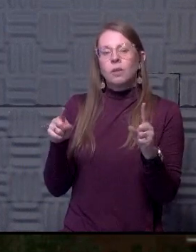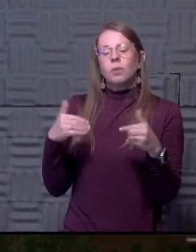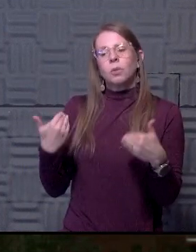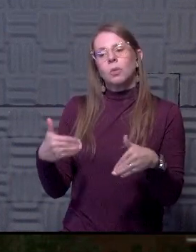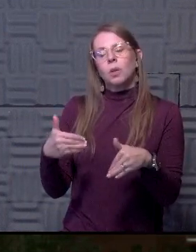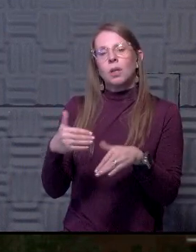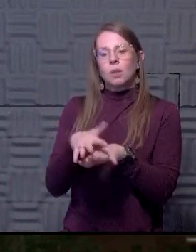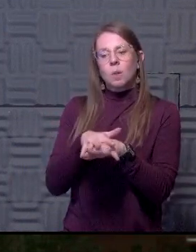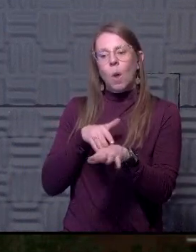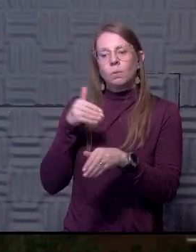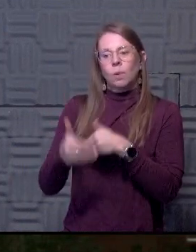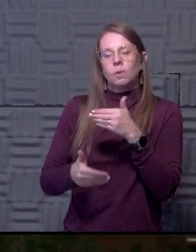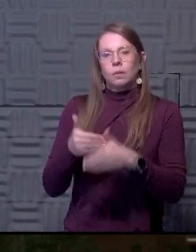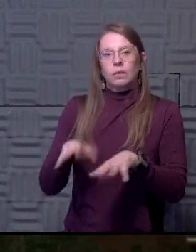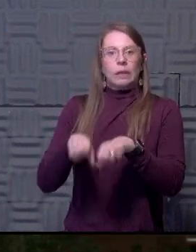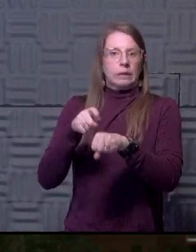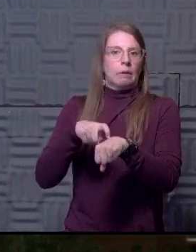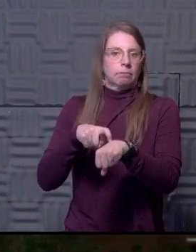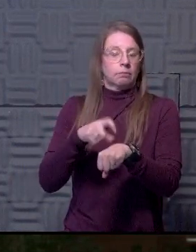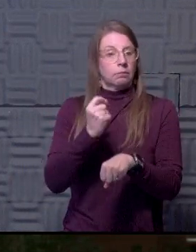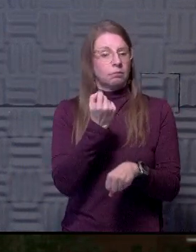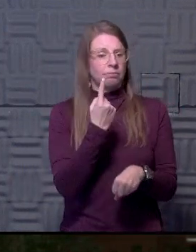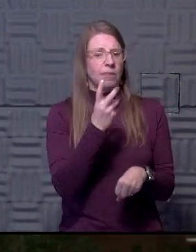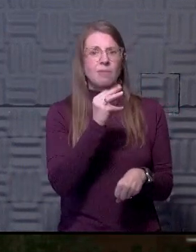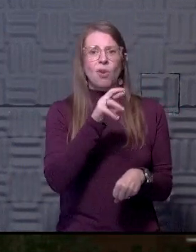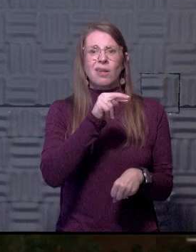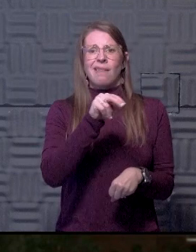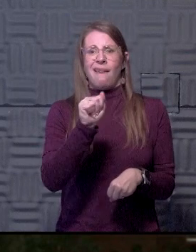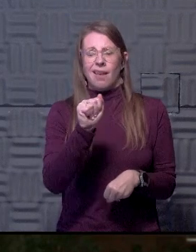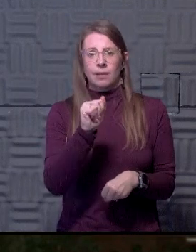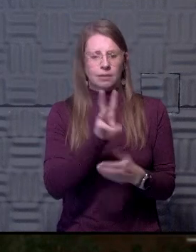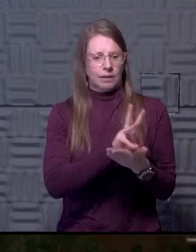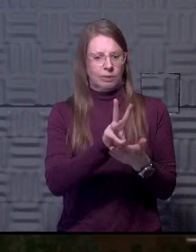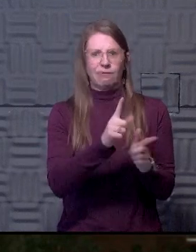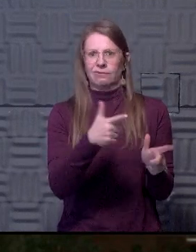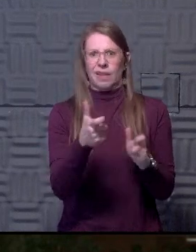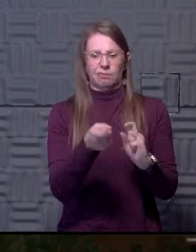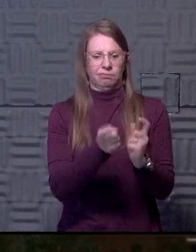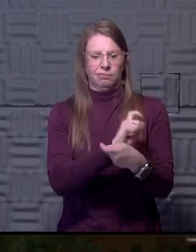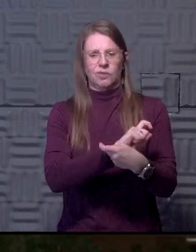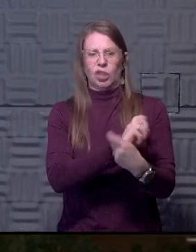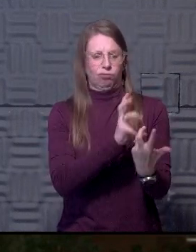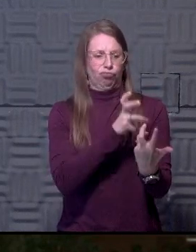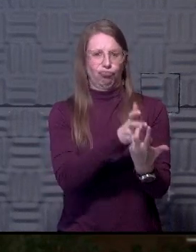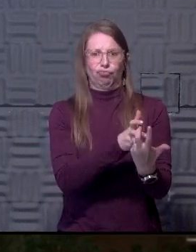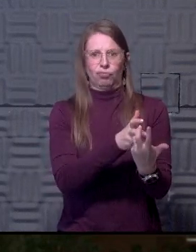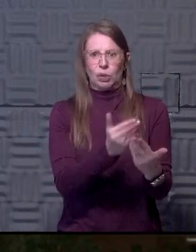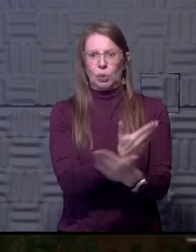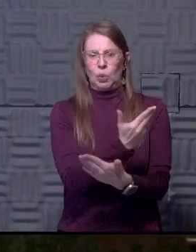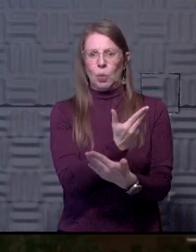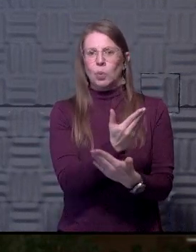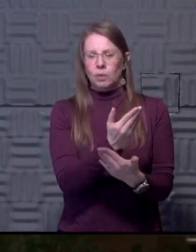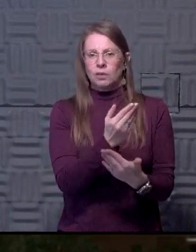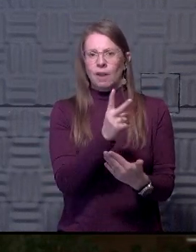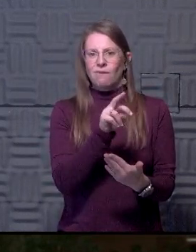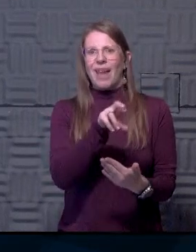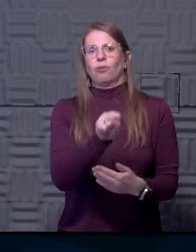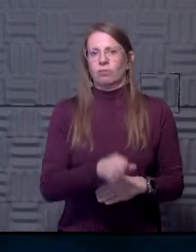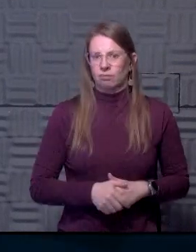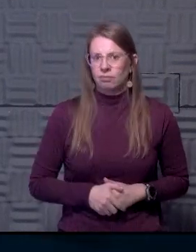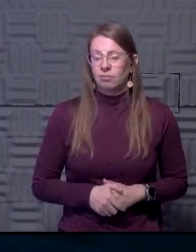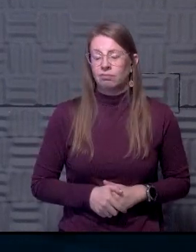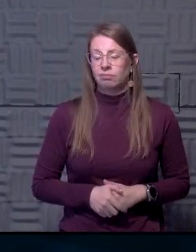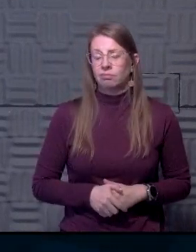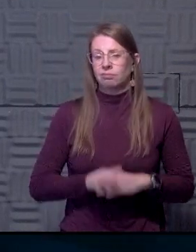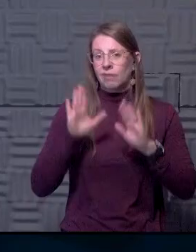lengthy and it takes time versus messenger RNA. Like I said, within 6 weeks, we could have a brand new vaccine if these viruses mutate.